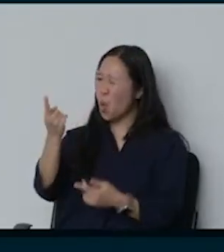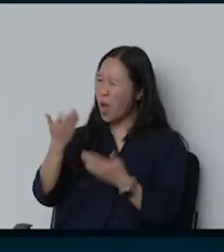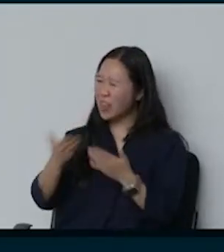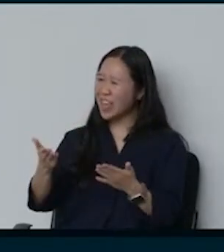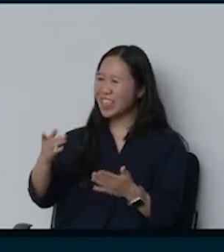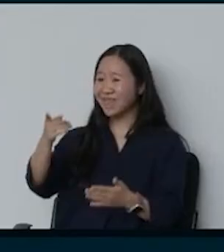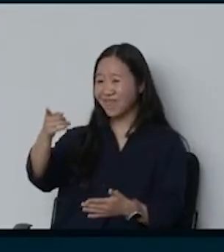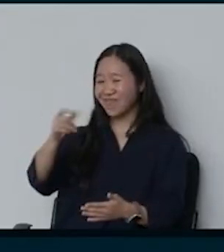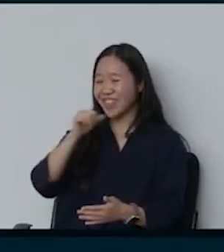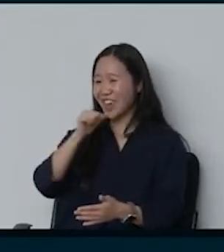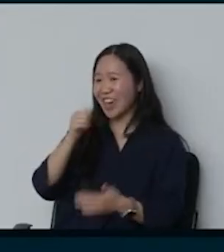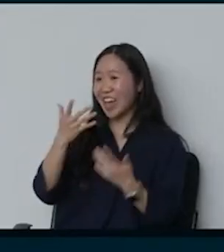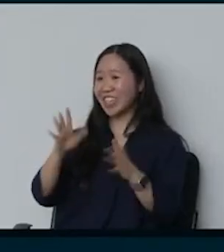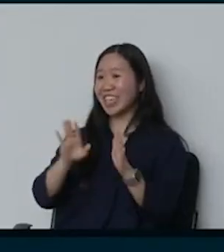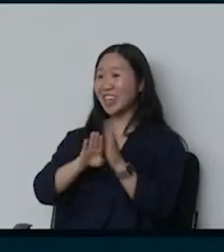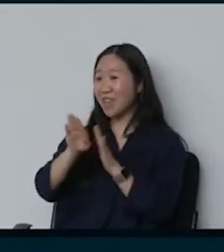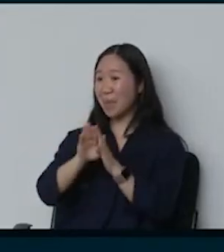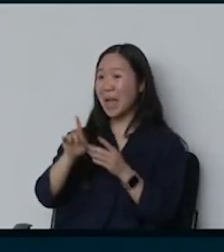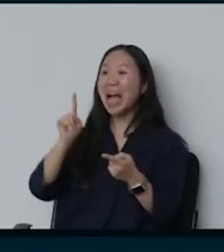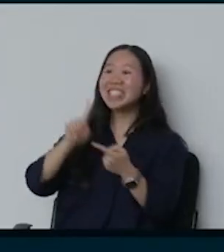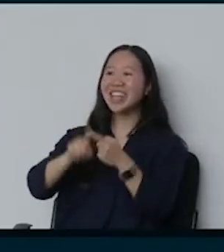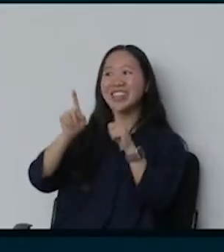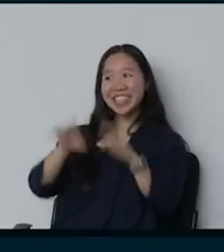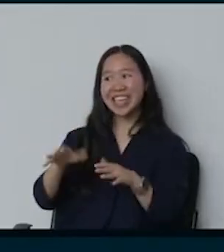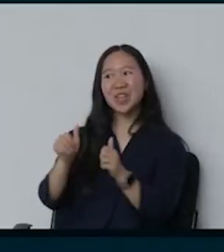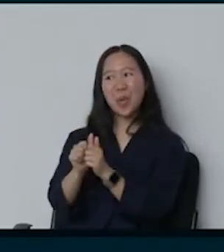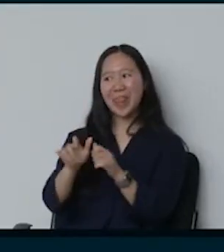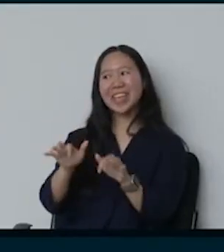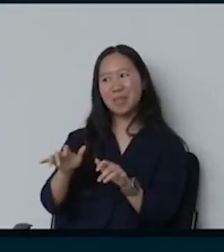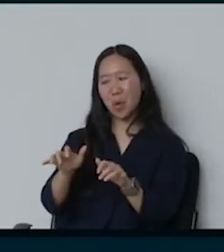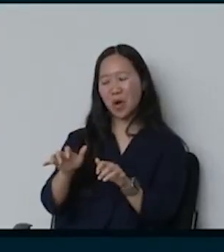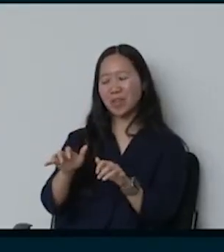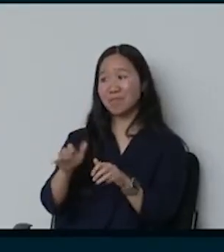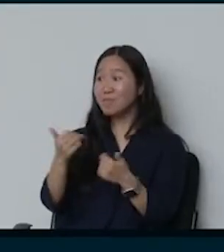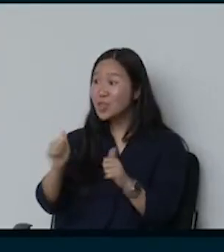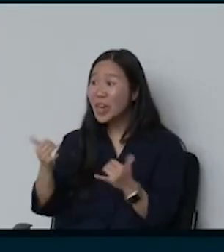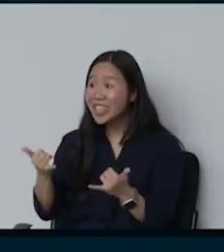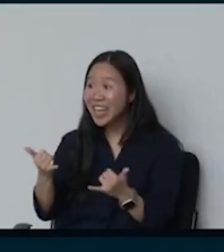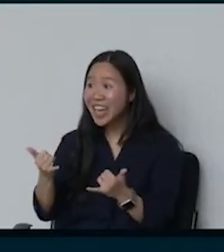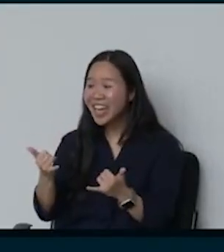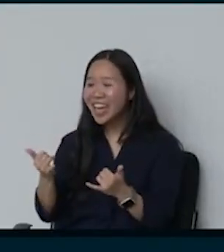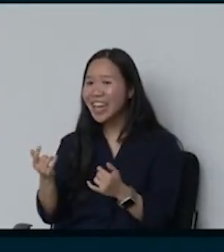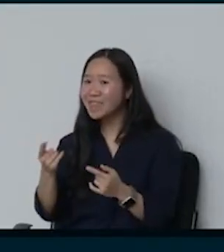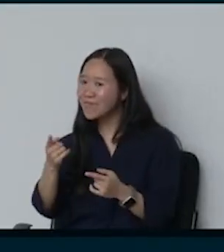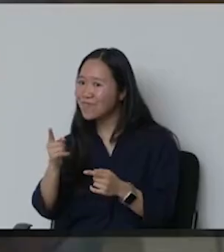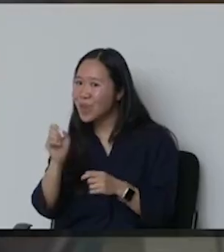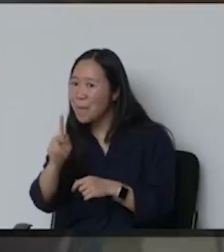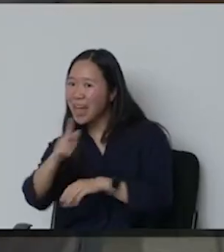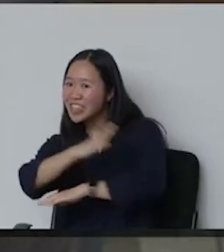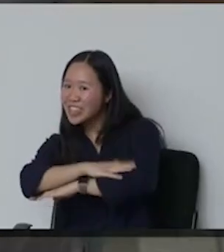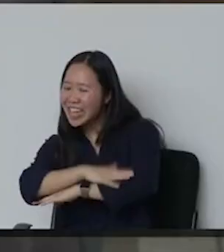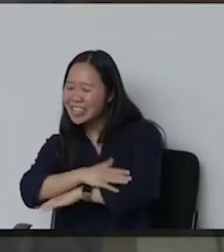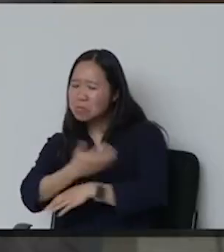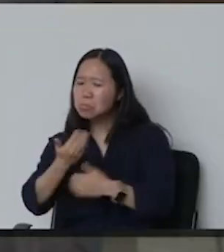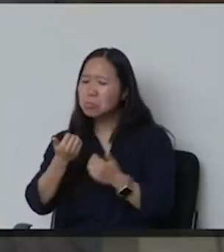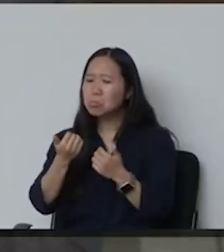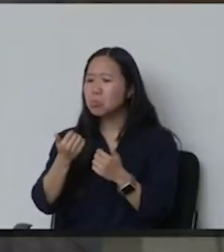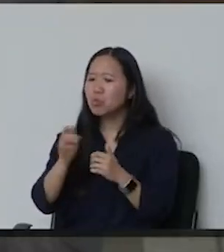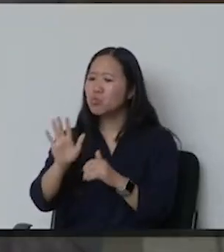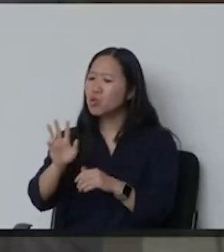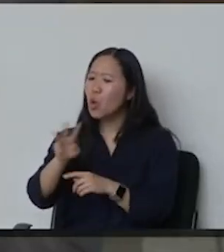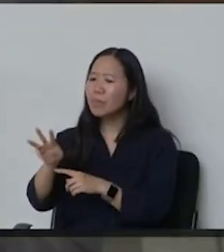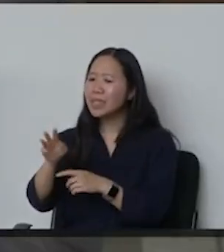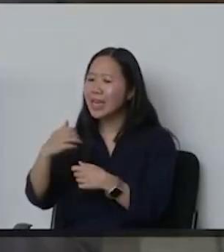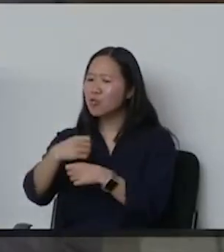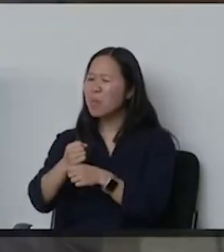developing until you've tested with the keyboard. So try it today. When you guys go get back to your desk, go to some website you made, see if you can navigate it with